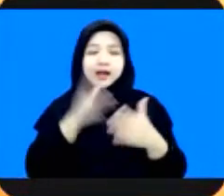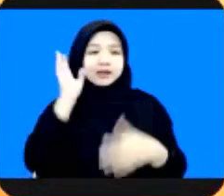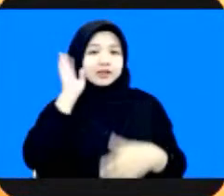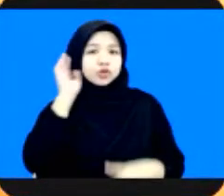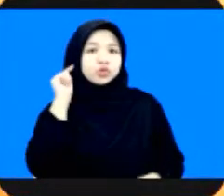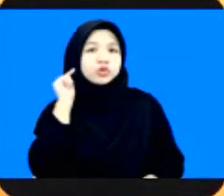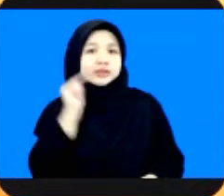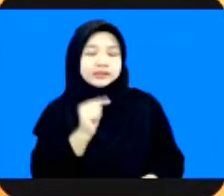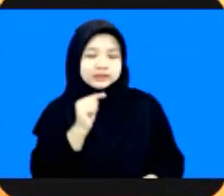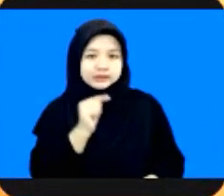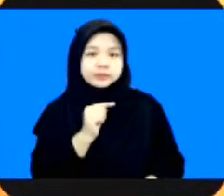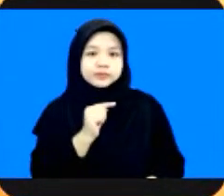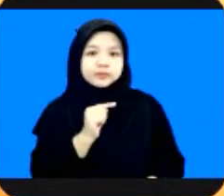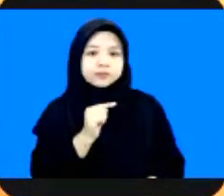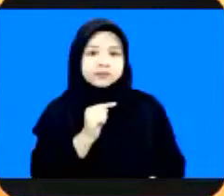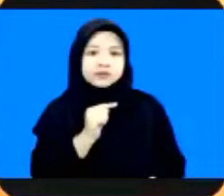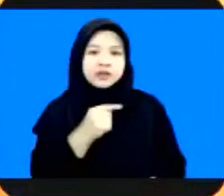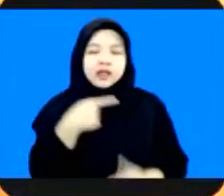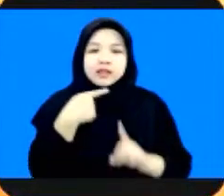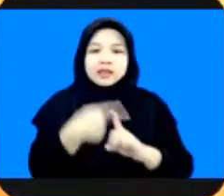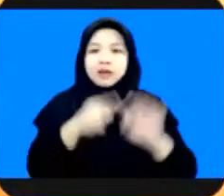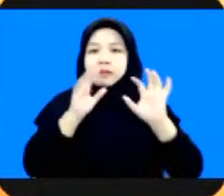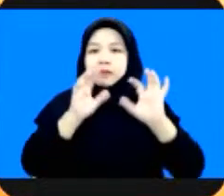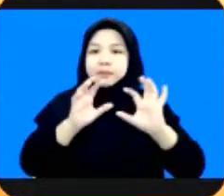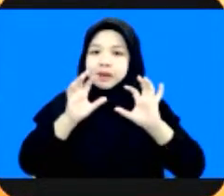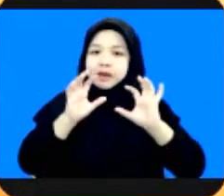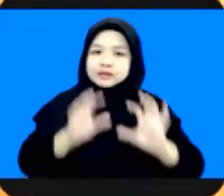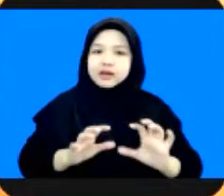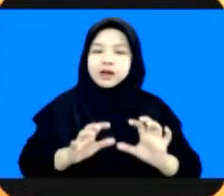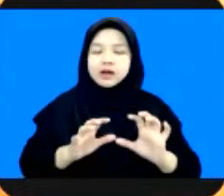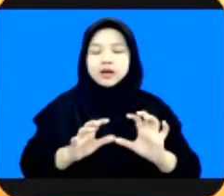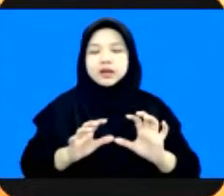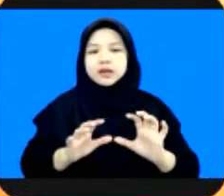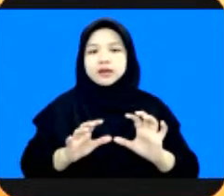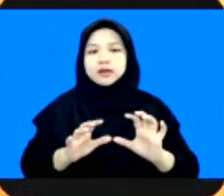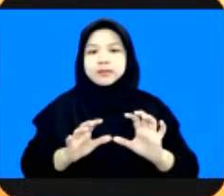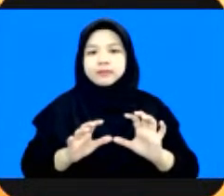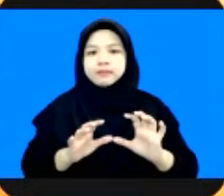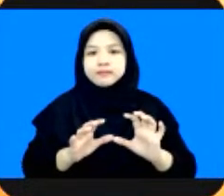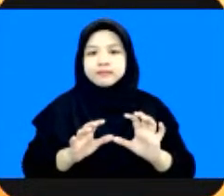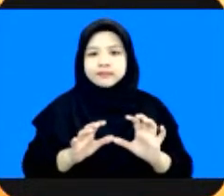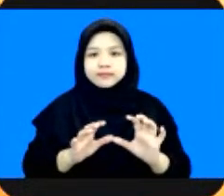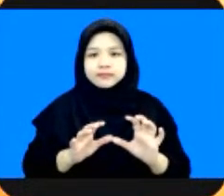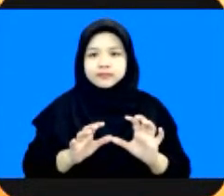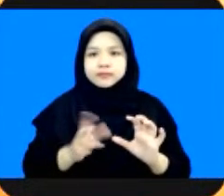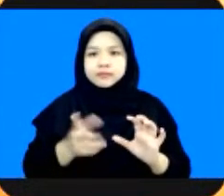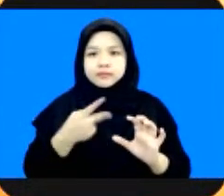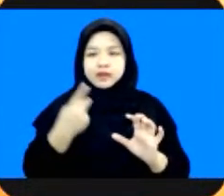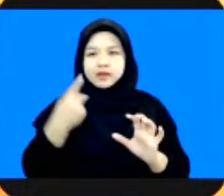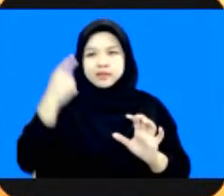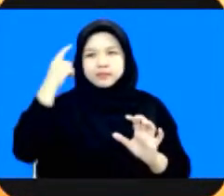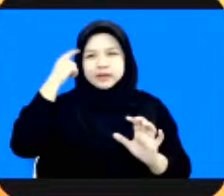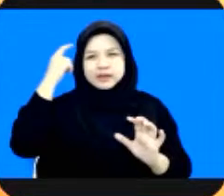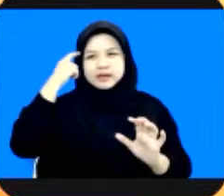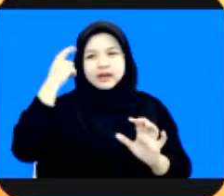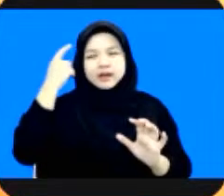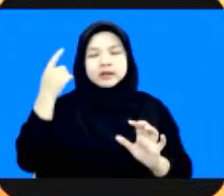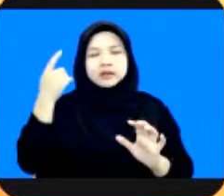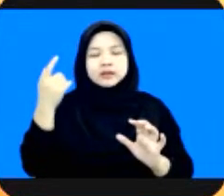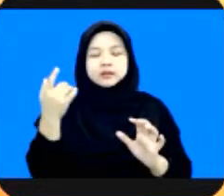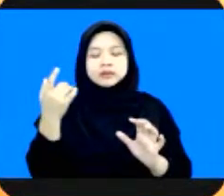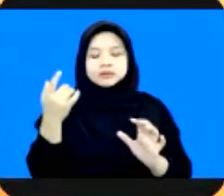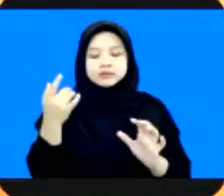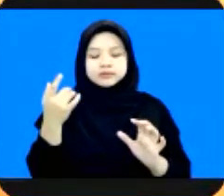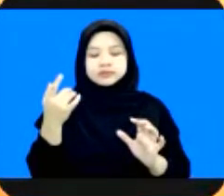more and more. And so what we think that In 2024, Indonesia